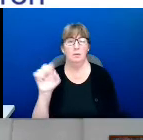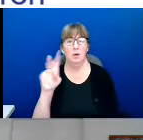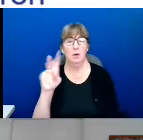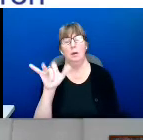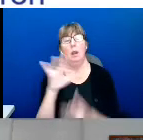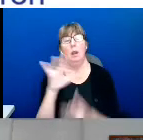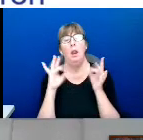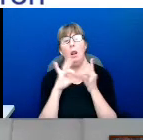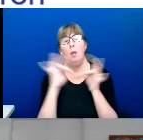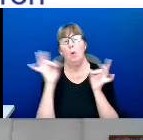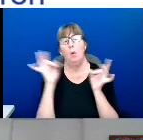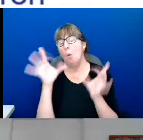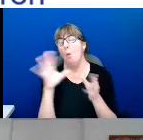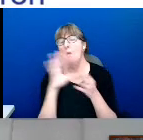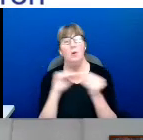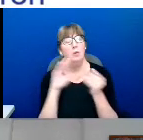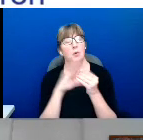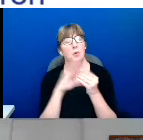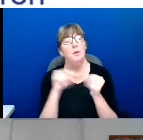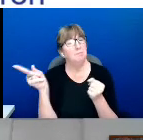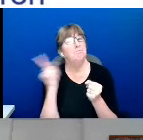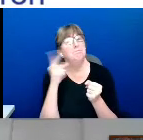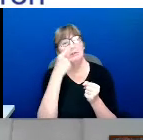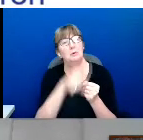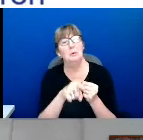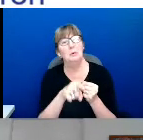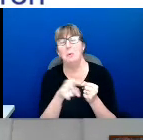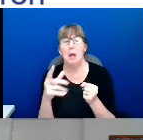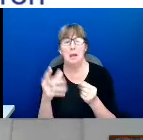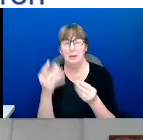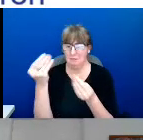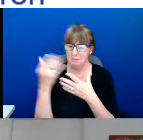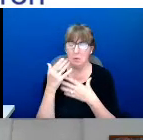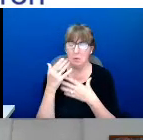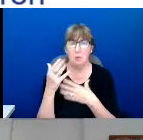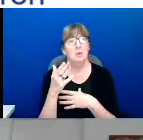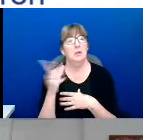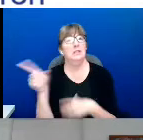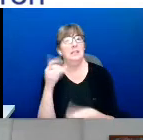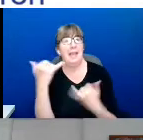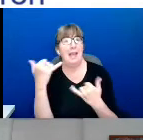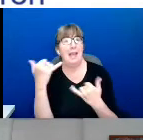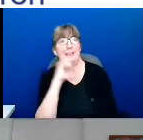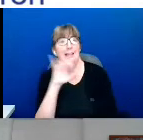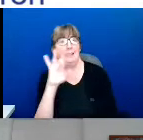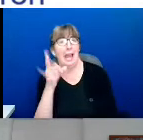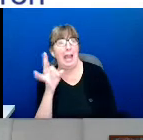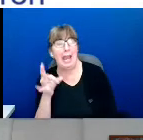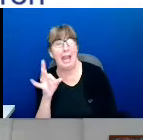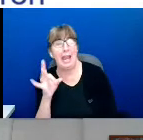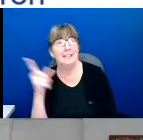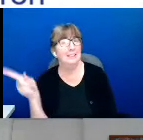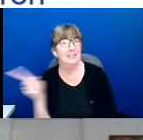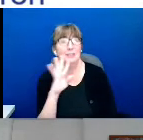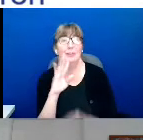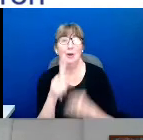I don't think would mind me telling you that she's about in her mid 80s, and she tells some stories about teaching during